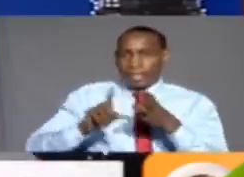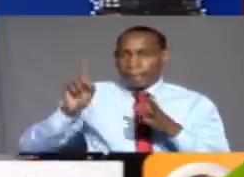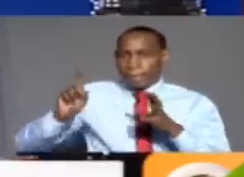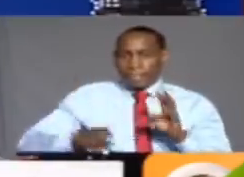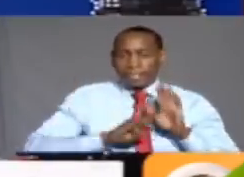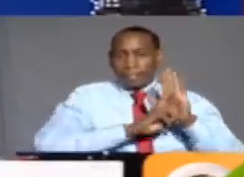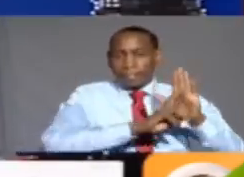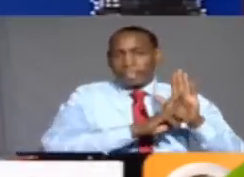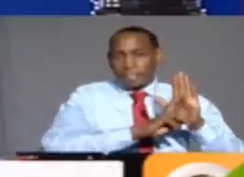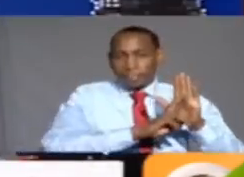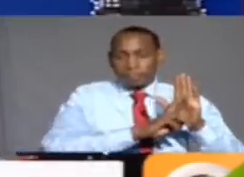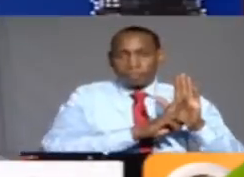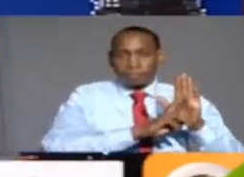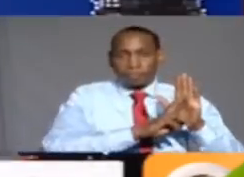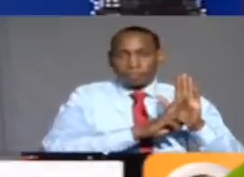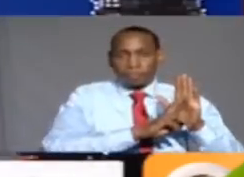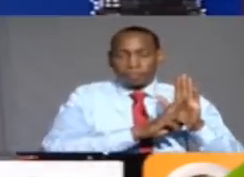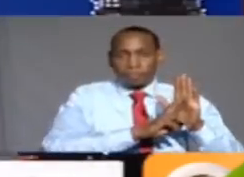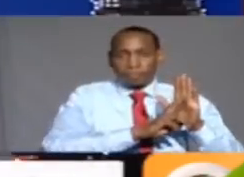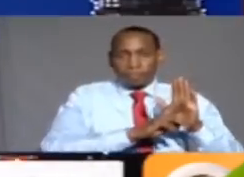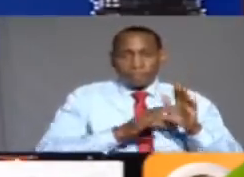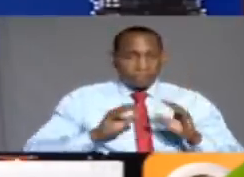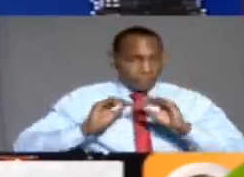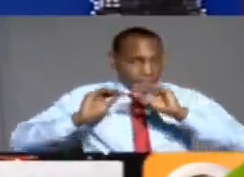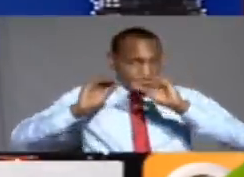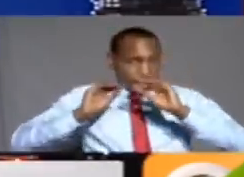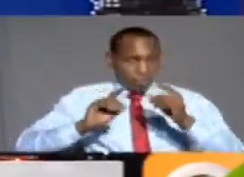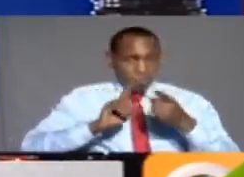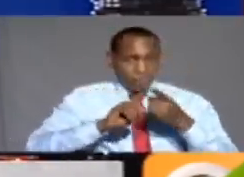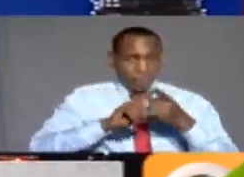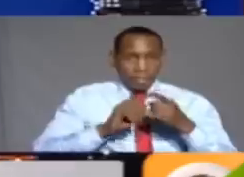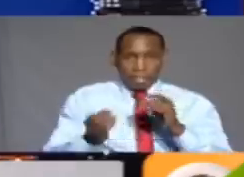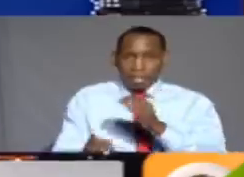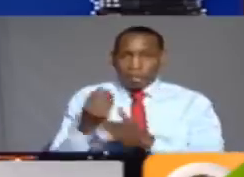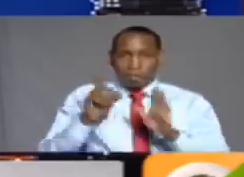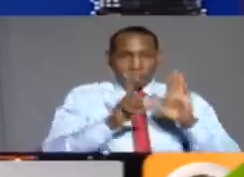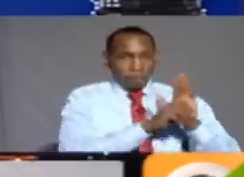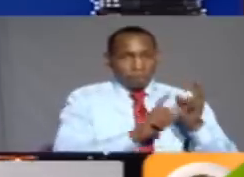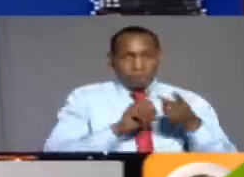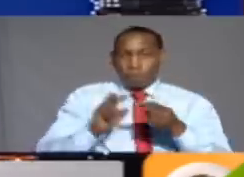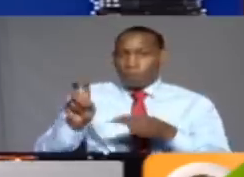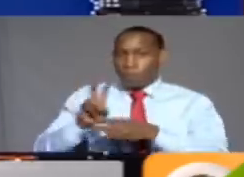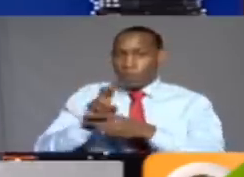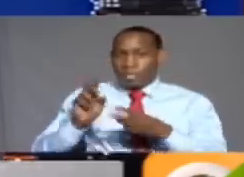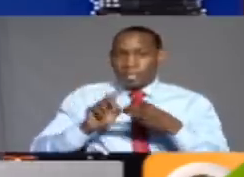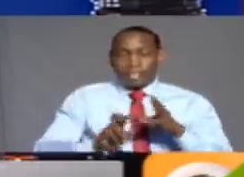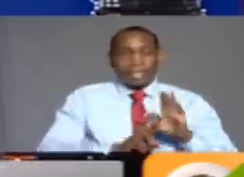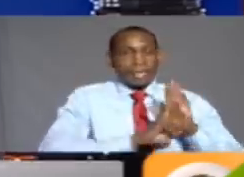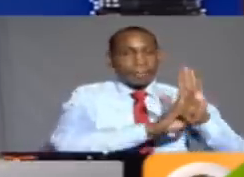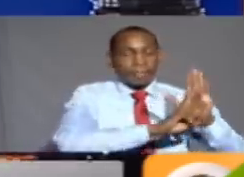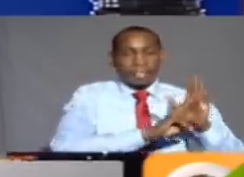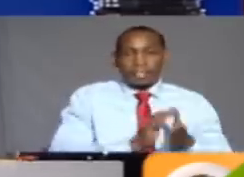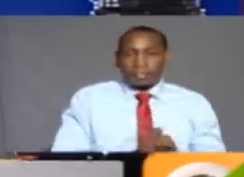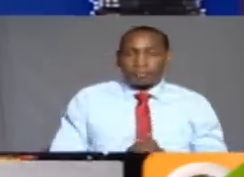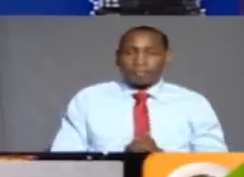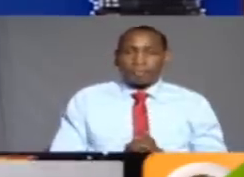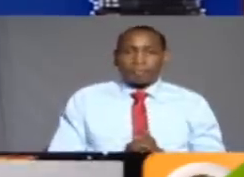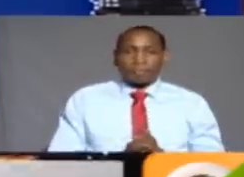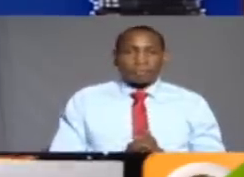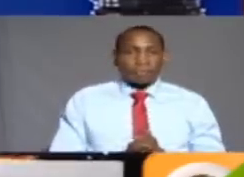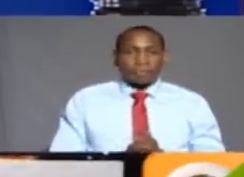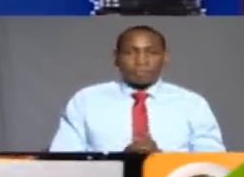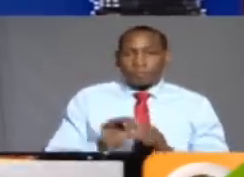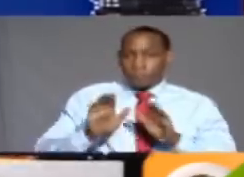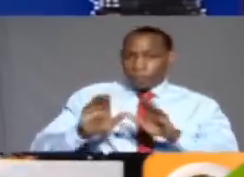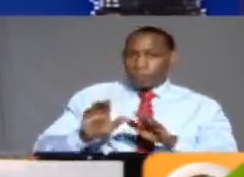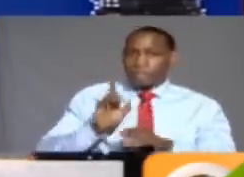represent. Let me school you. Legislate, oversight, and represent. Okay. But I mean, as we finish